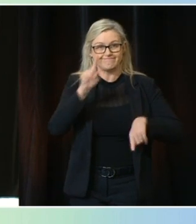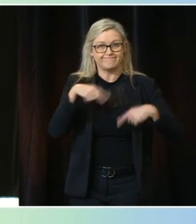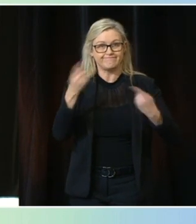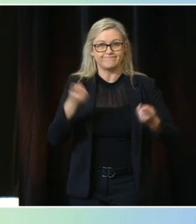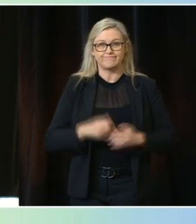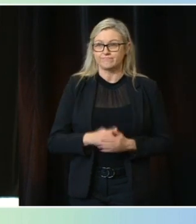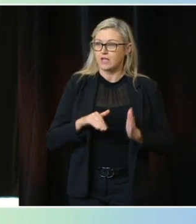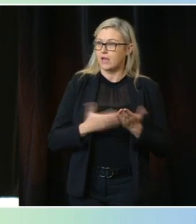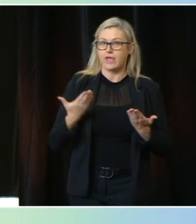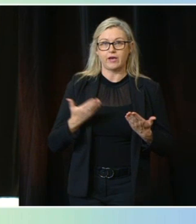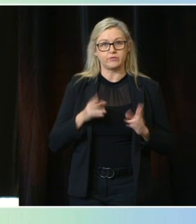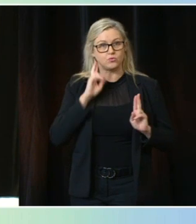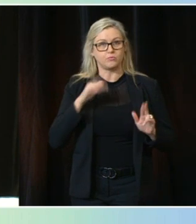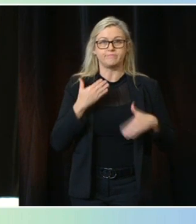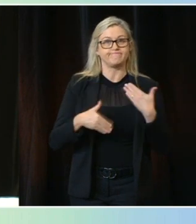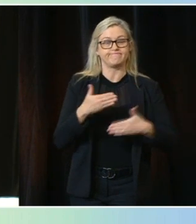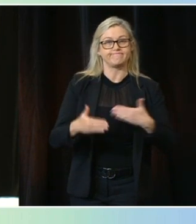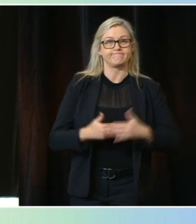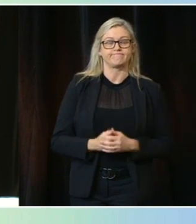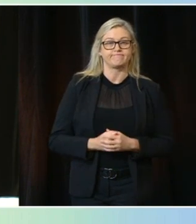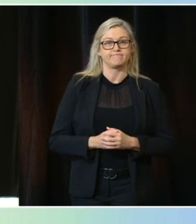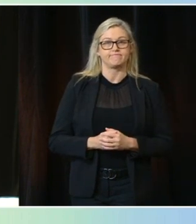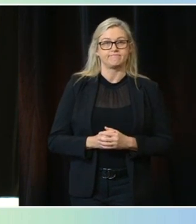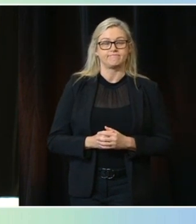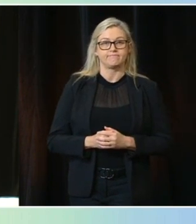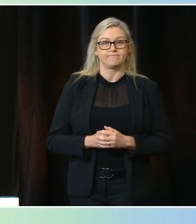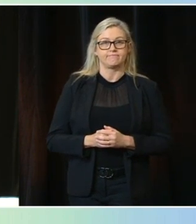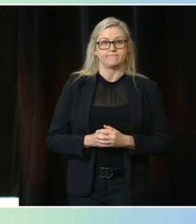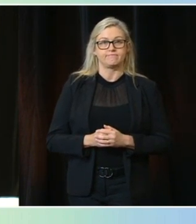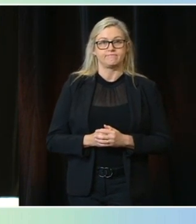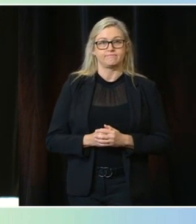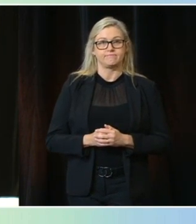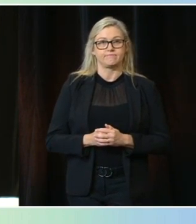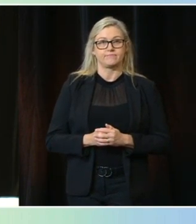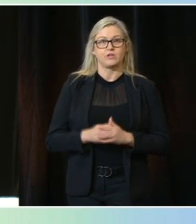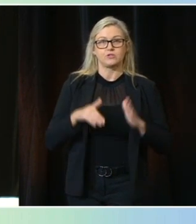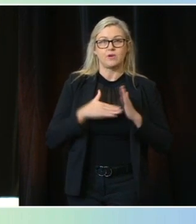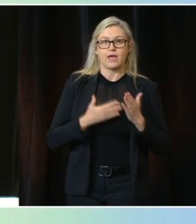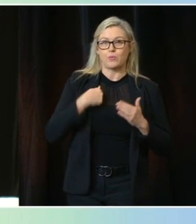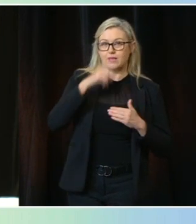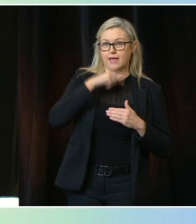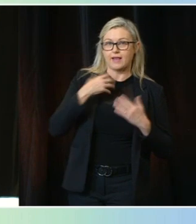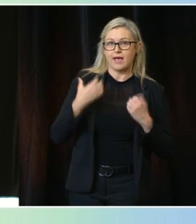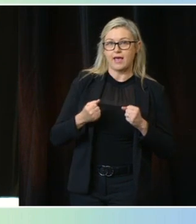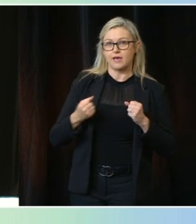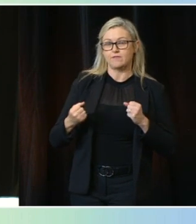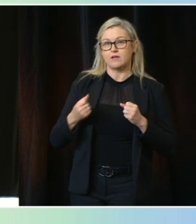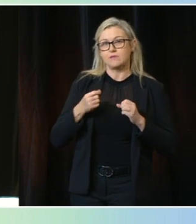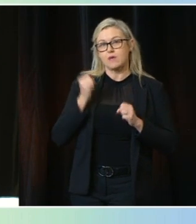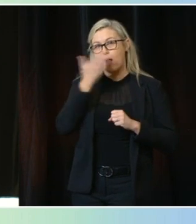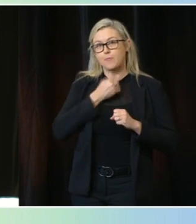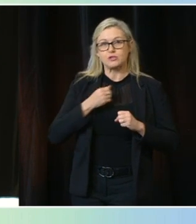course and we will with a voice to Parliament enshrined in our constitution